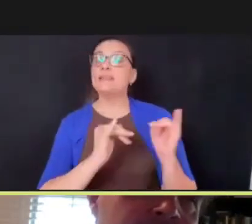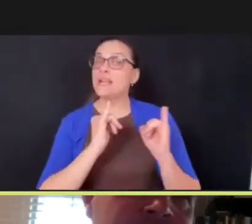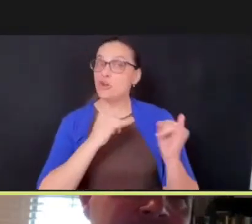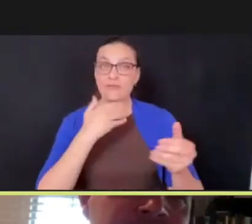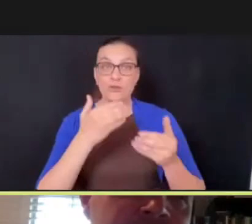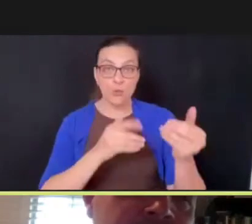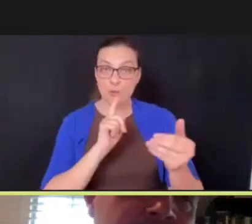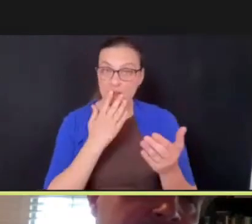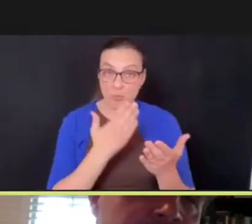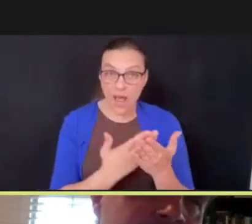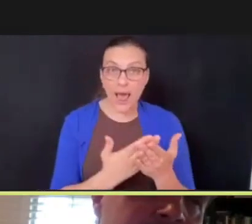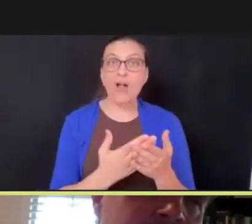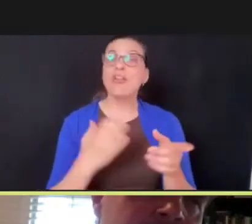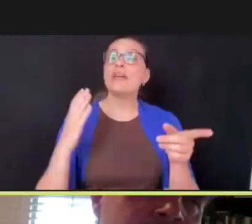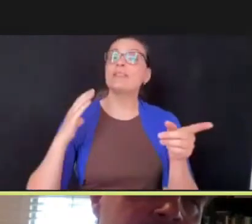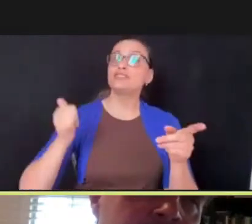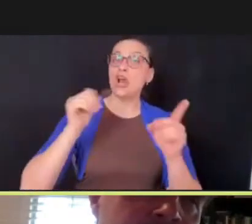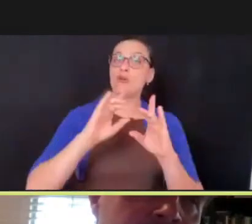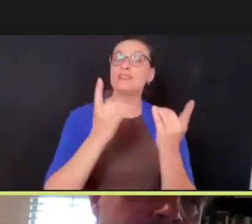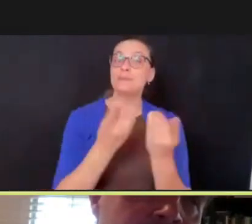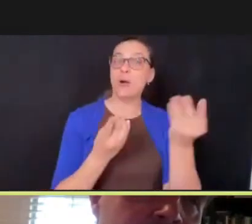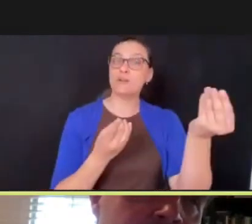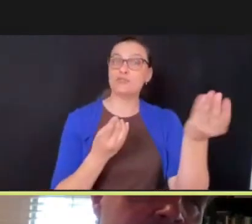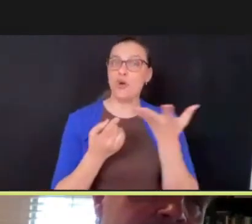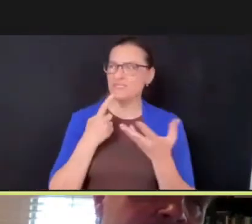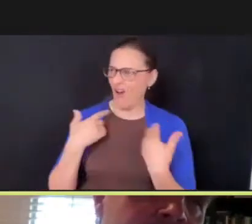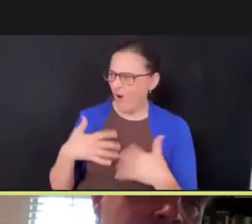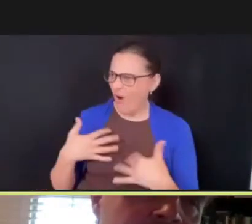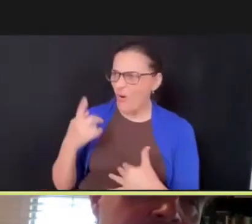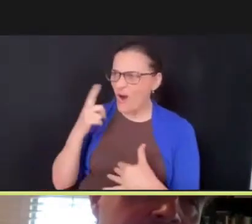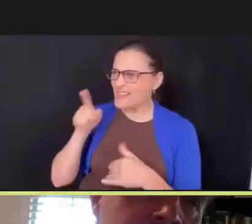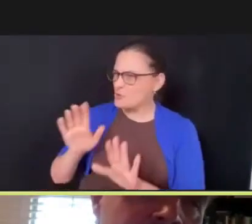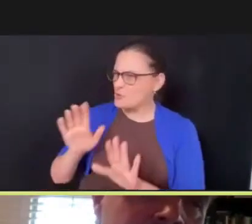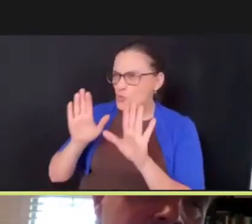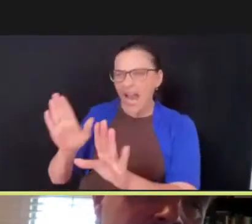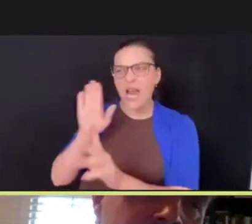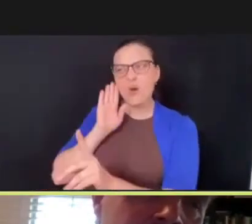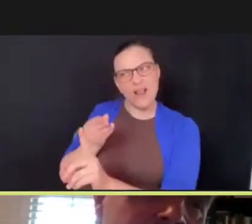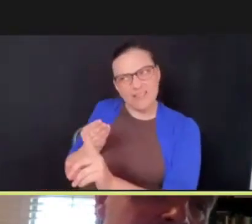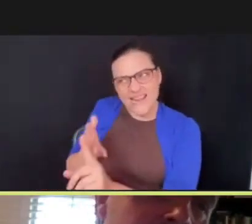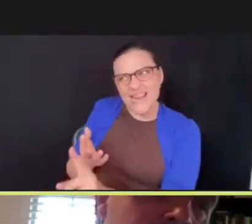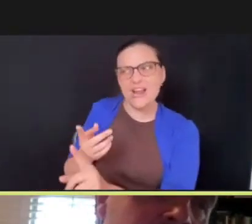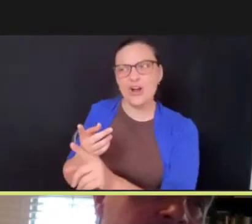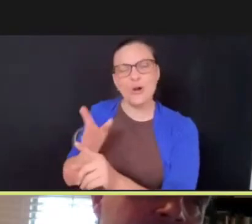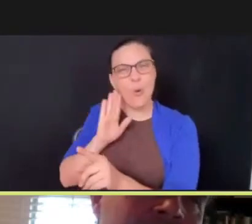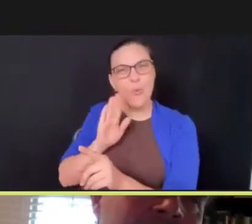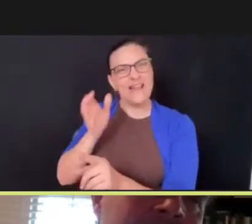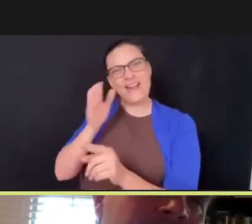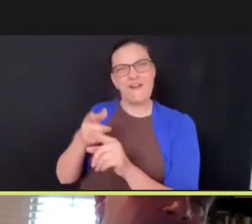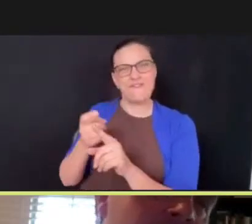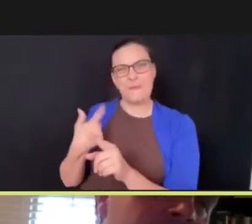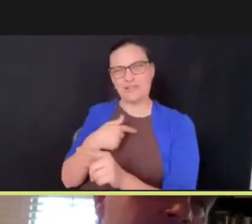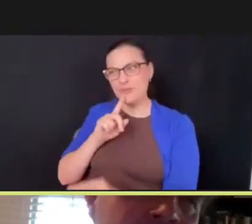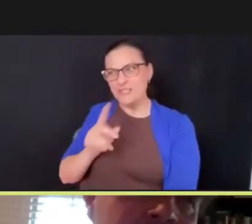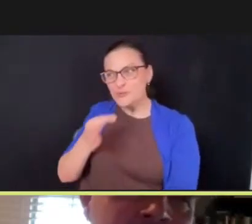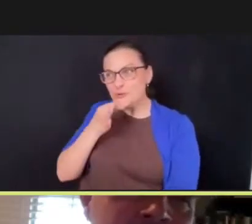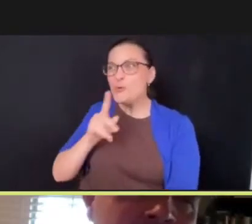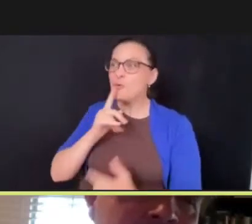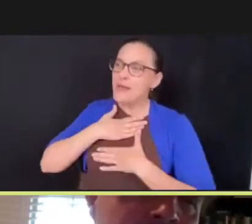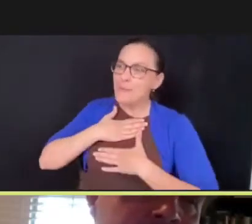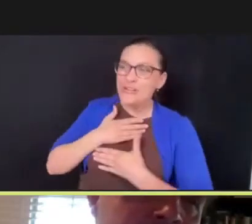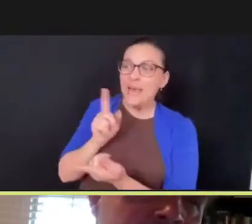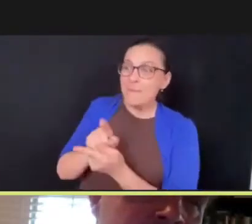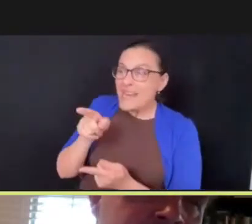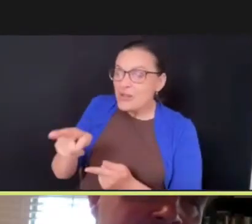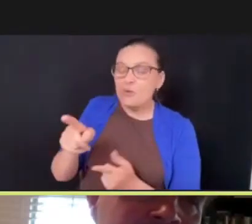I was told by the chair of the department, "Oh, yeah, I think you're great. You're going to be hearing from us really soon. We really appreciated meeting you." And then all of a sudden, I didn't